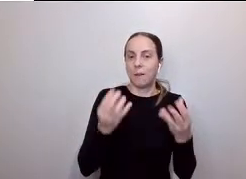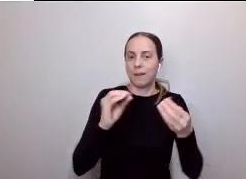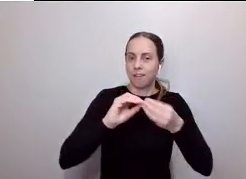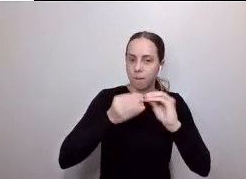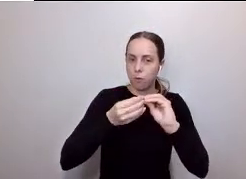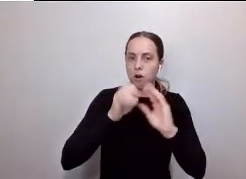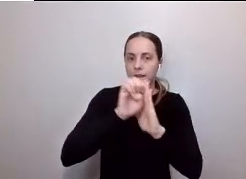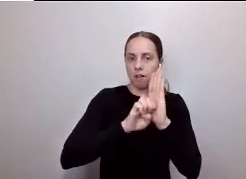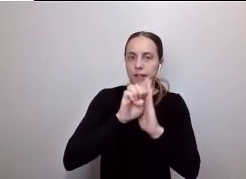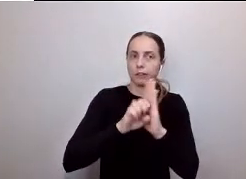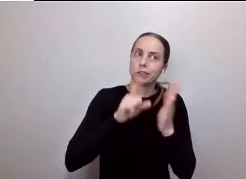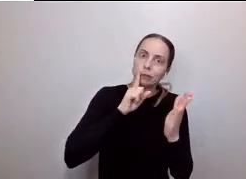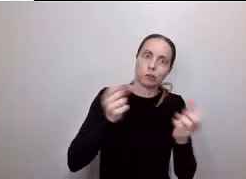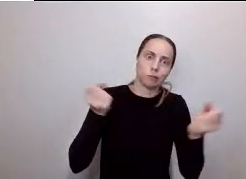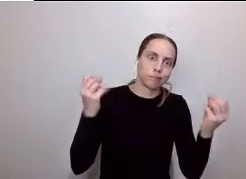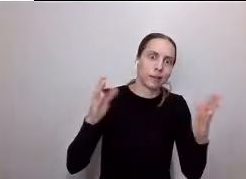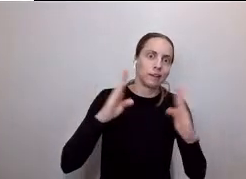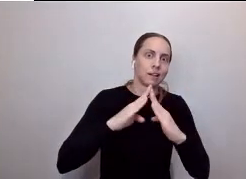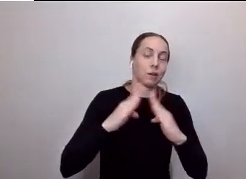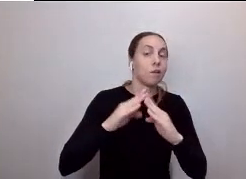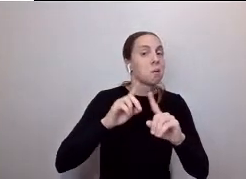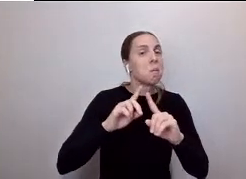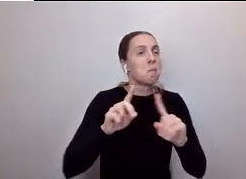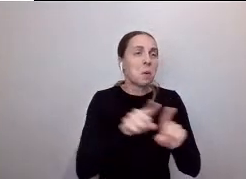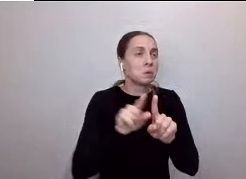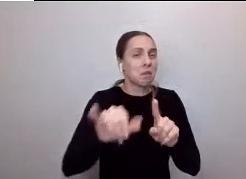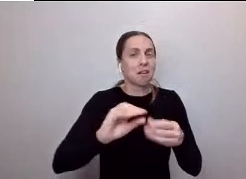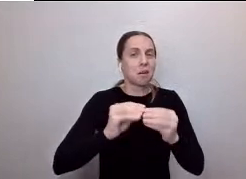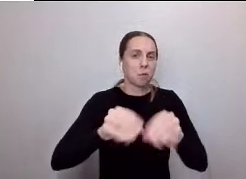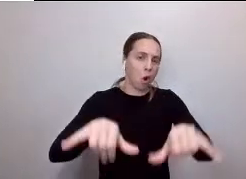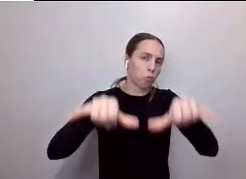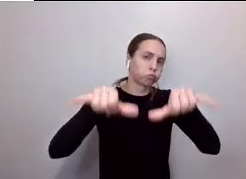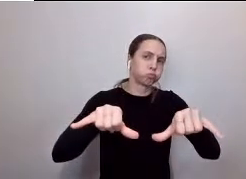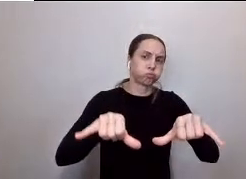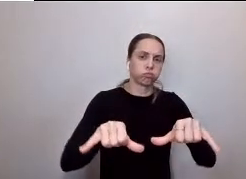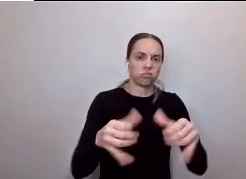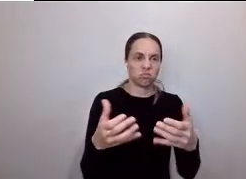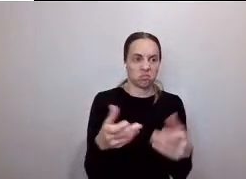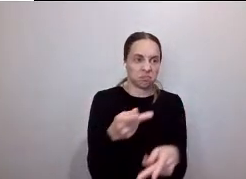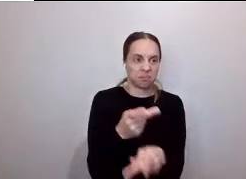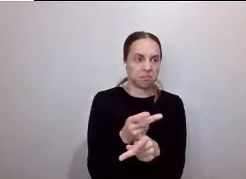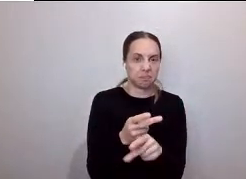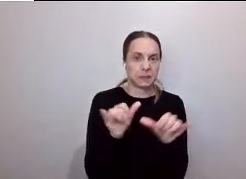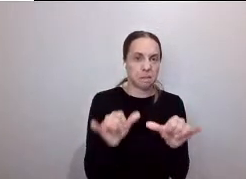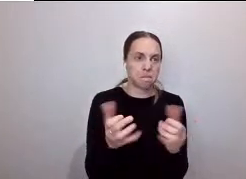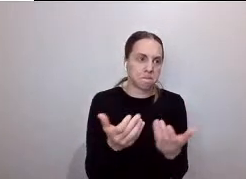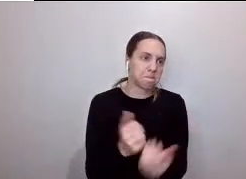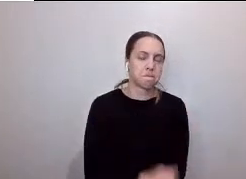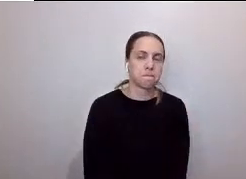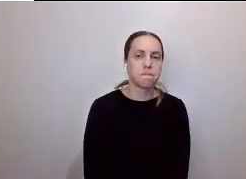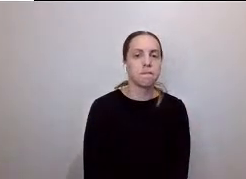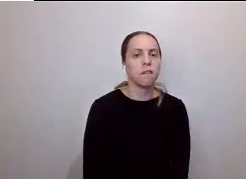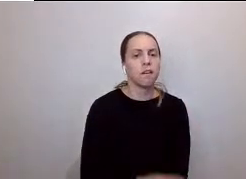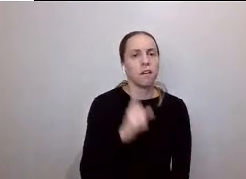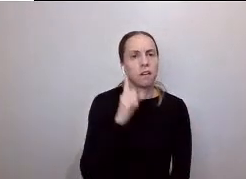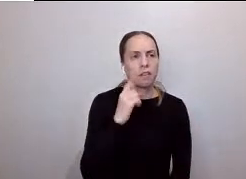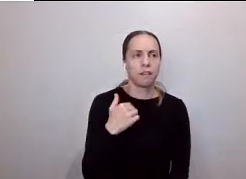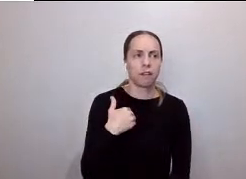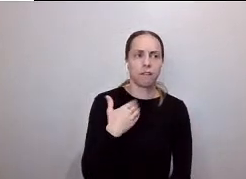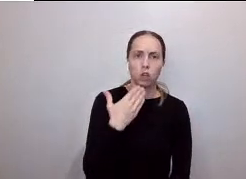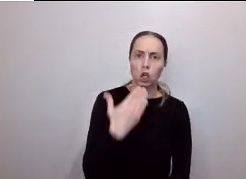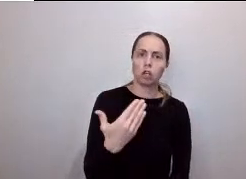that number stays pretty much the same. So I think we have a pretty graceful way to get through this